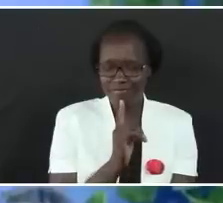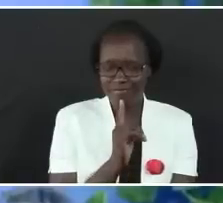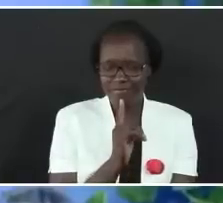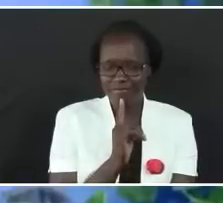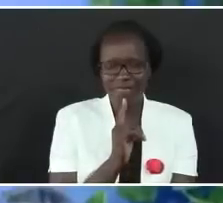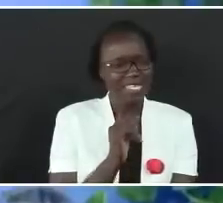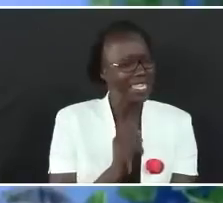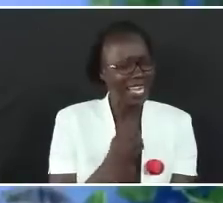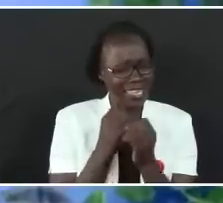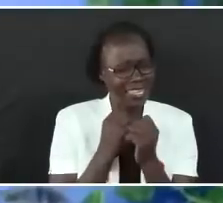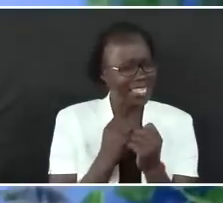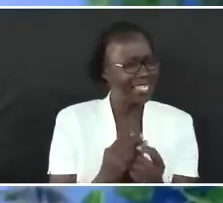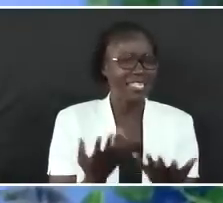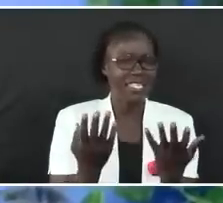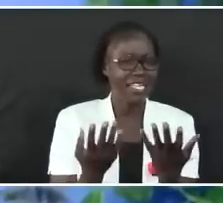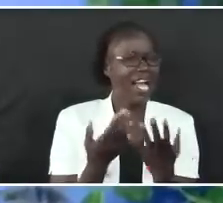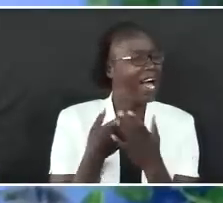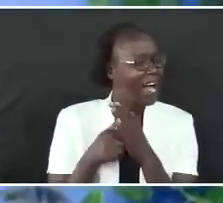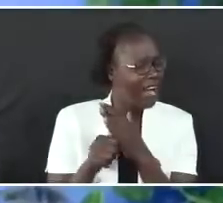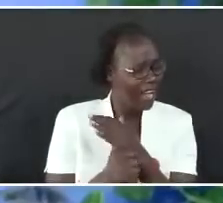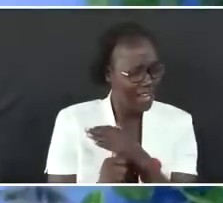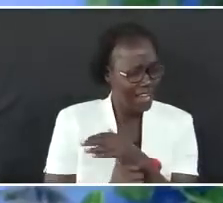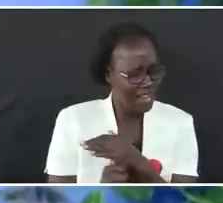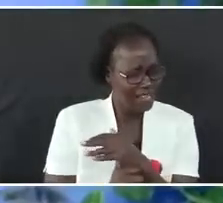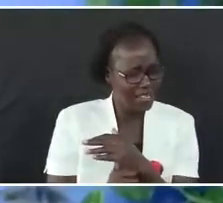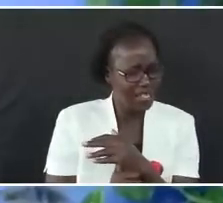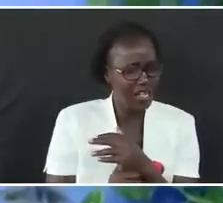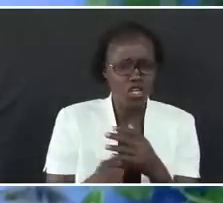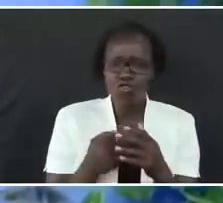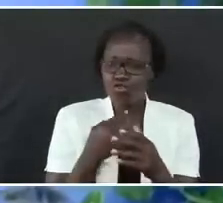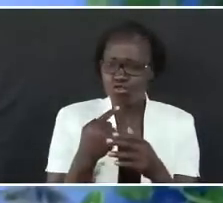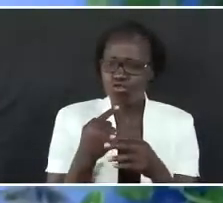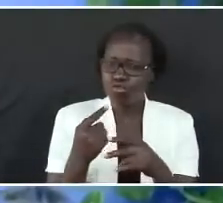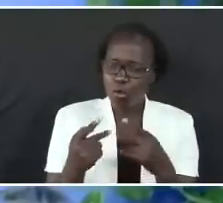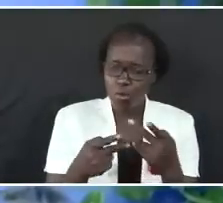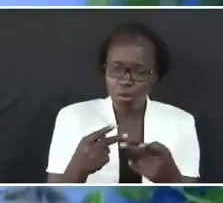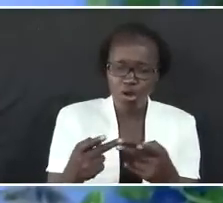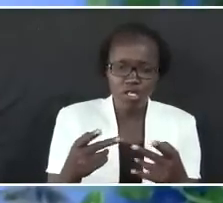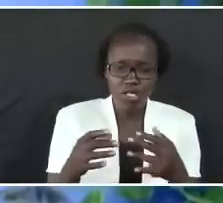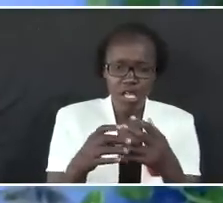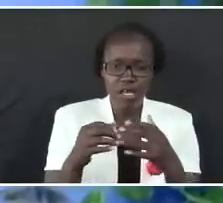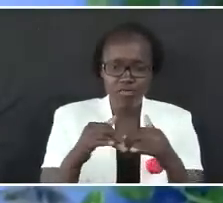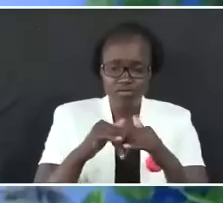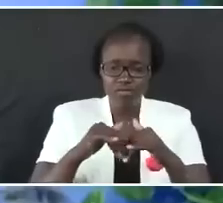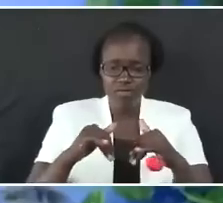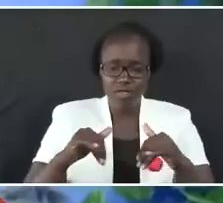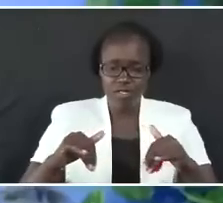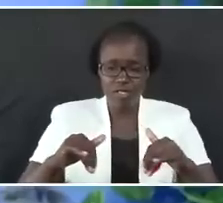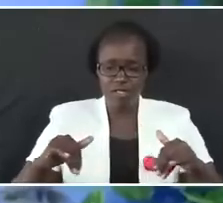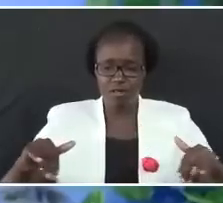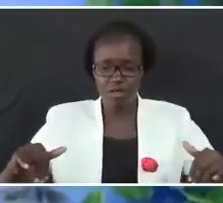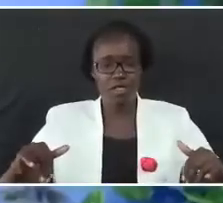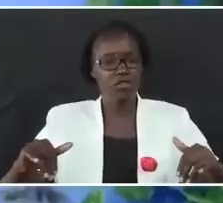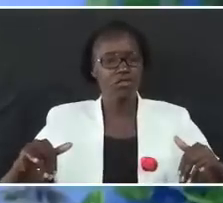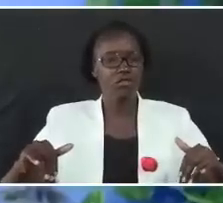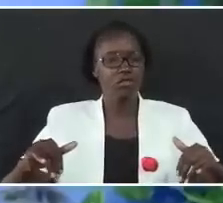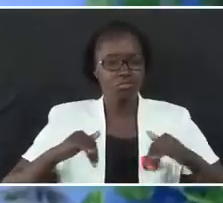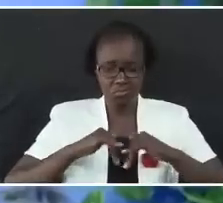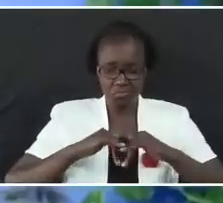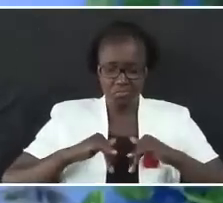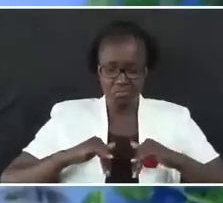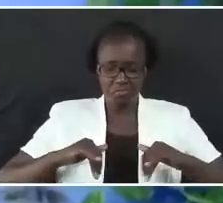It's not working out. So they have processed a separation. They have gone separate ways.